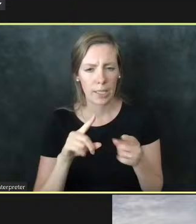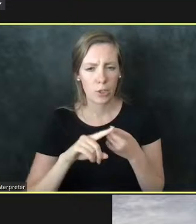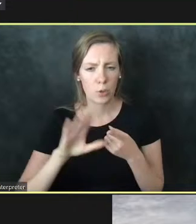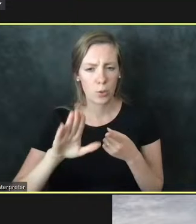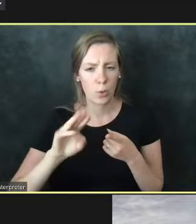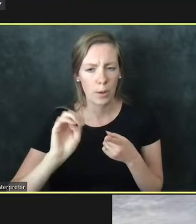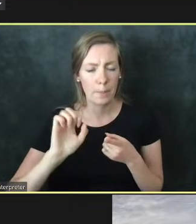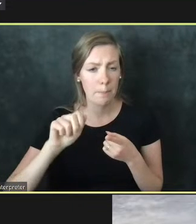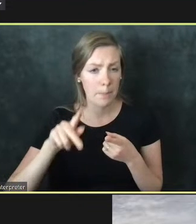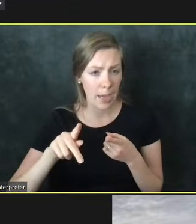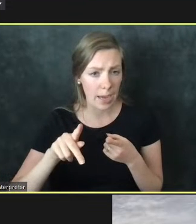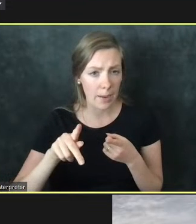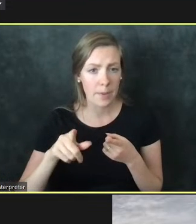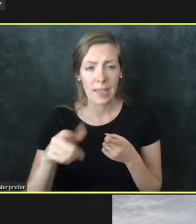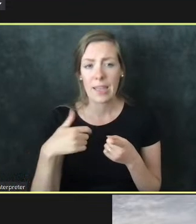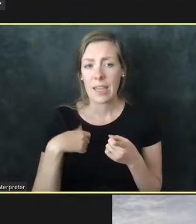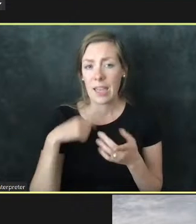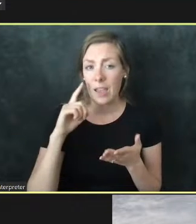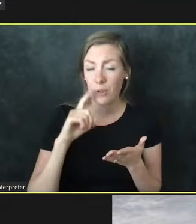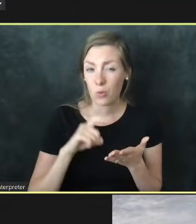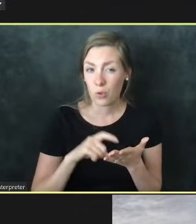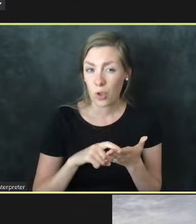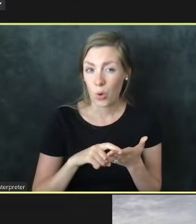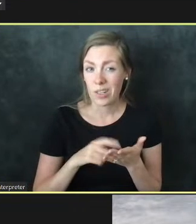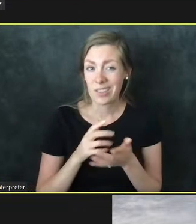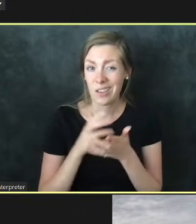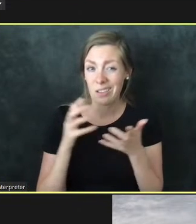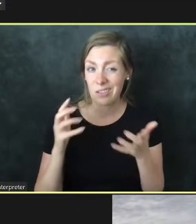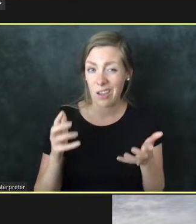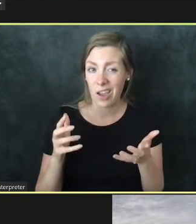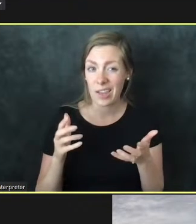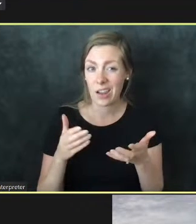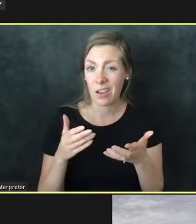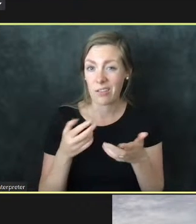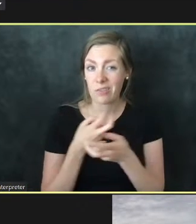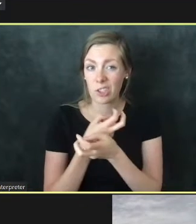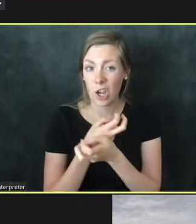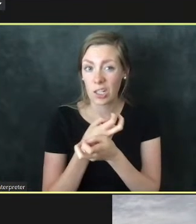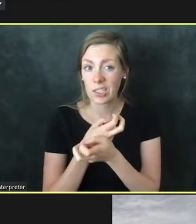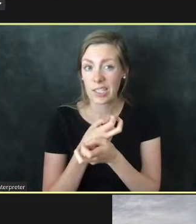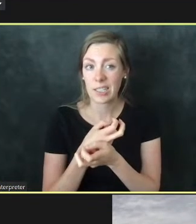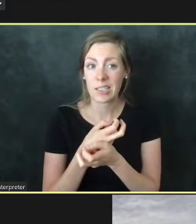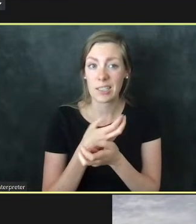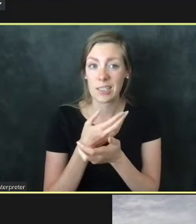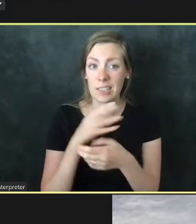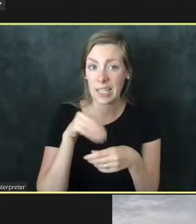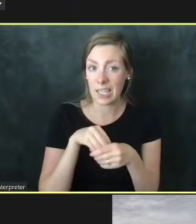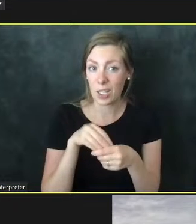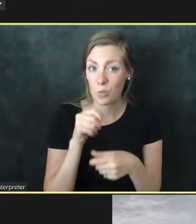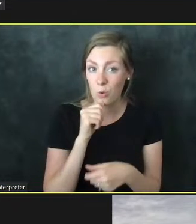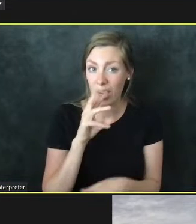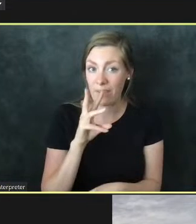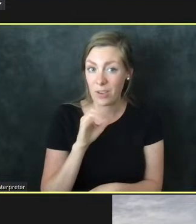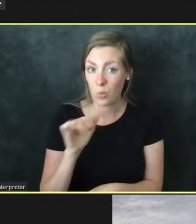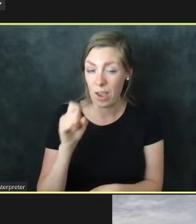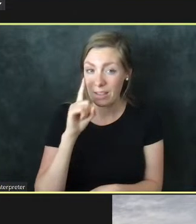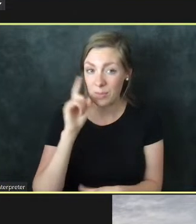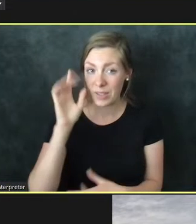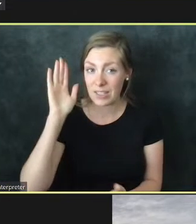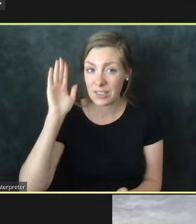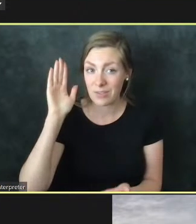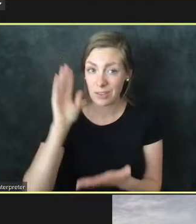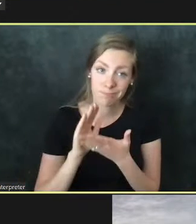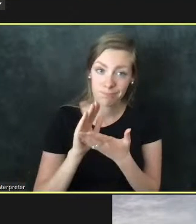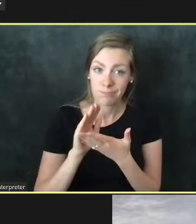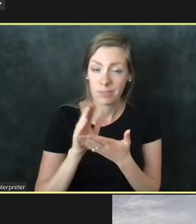there been substantial number of reports of concentrated substances or contamination in private wells because of the dropping